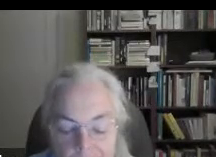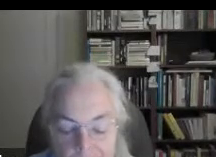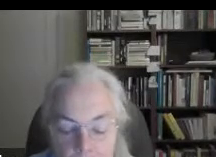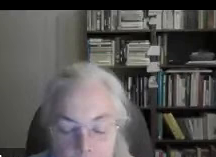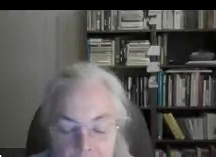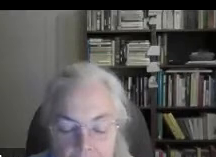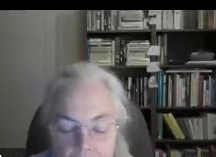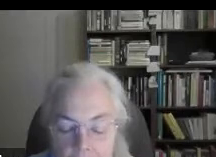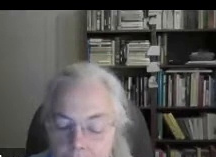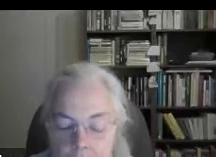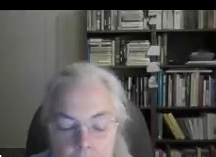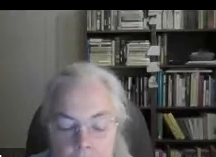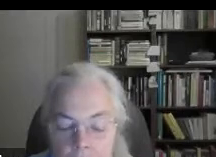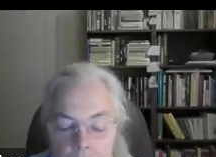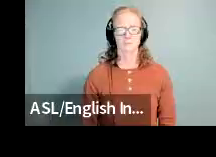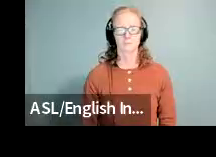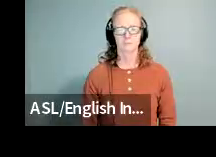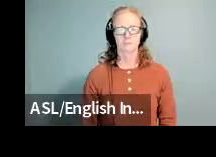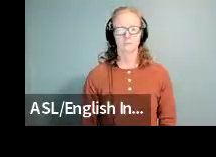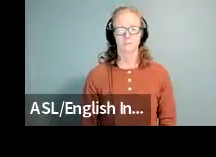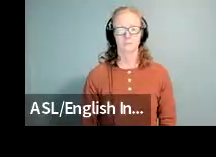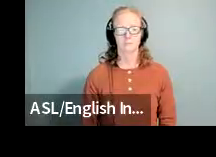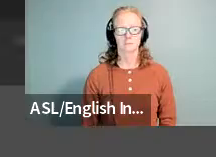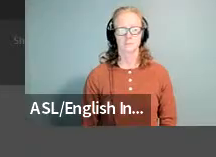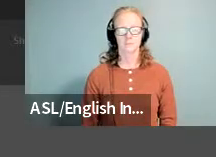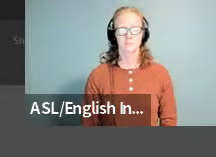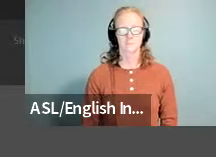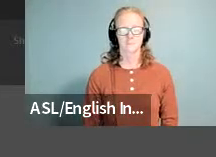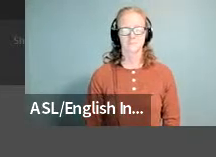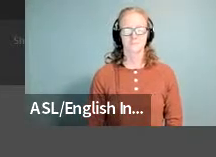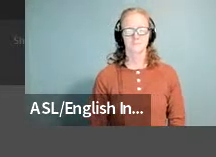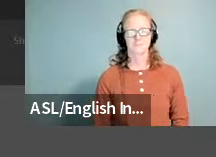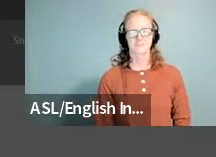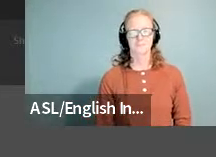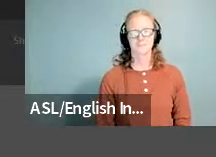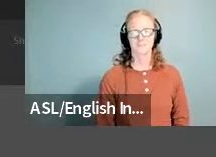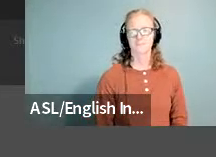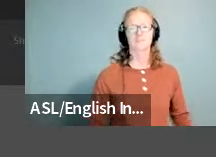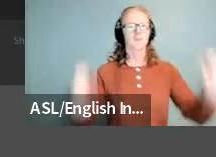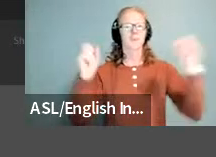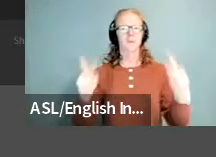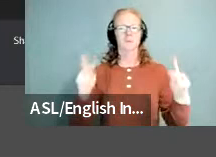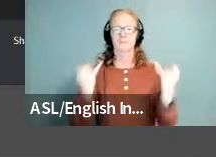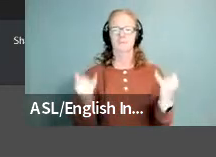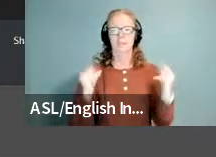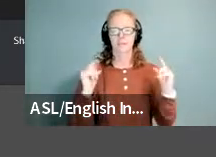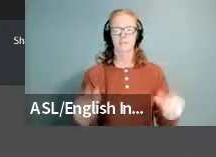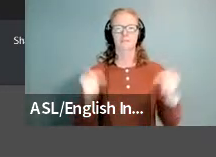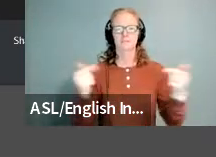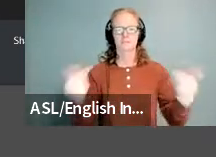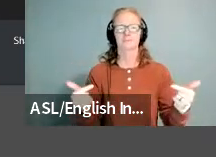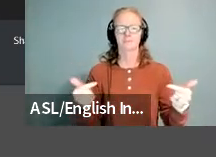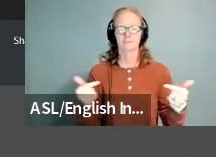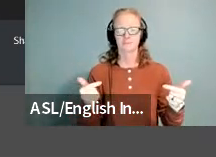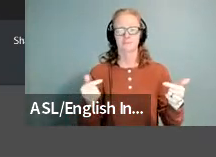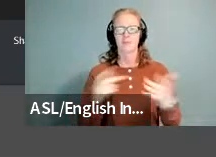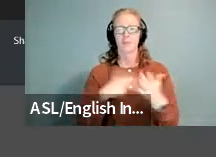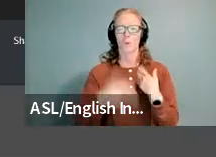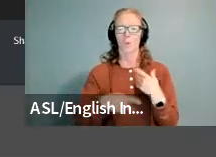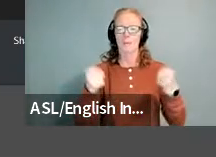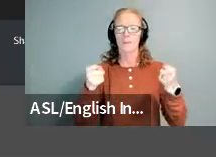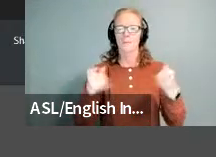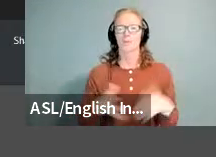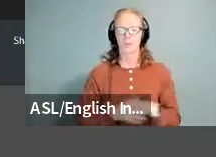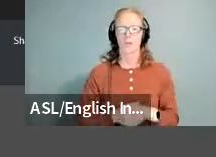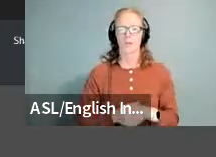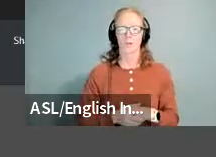With that, Mr. Program Administrator, I think you're up.